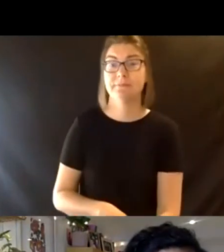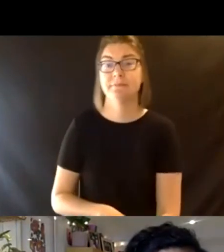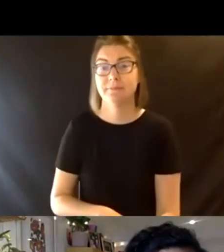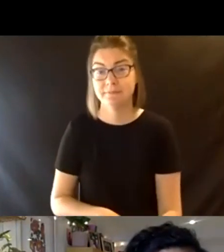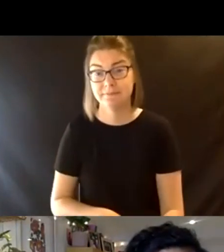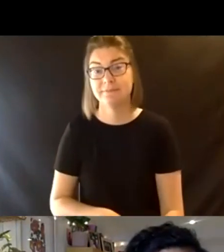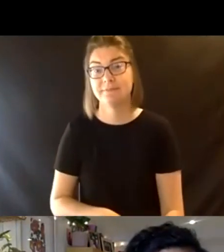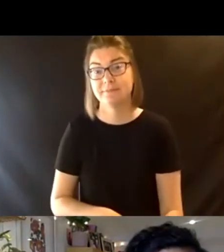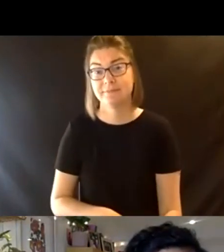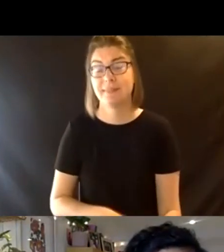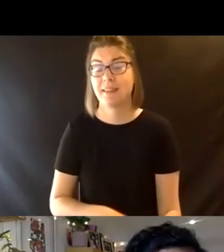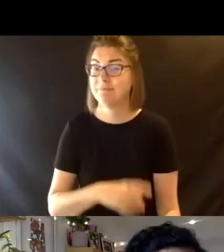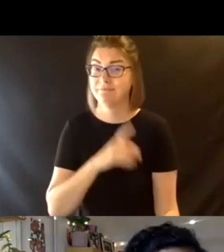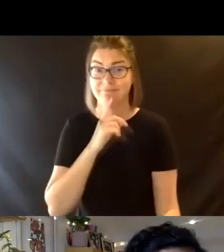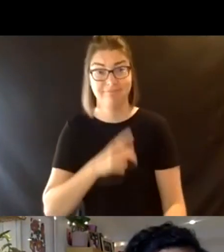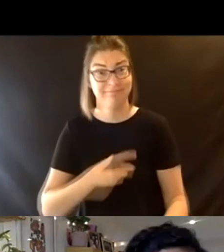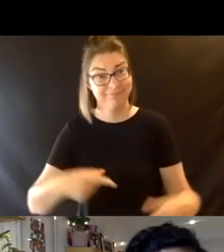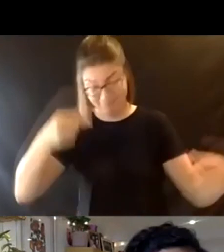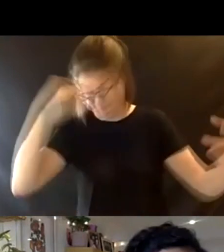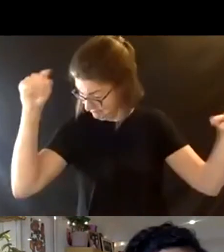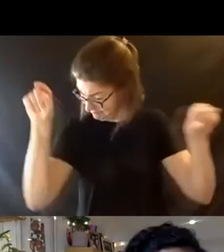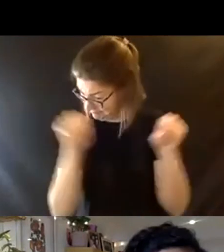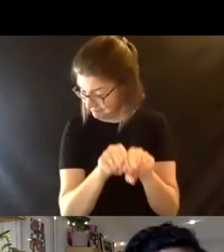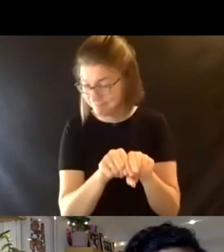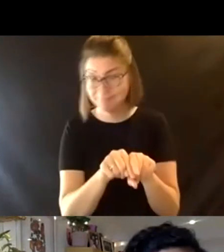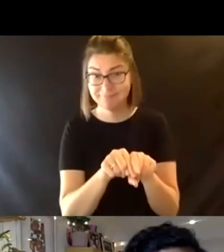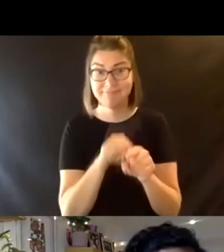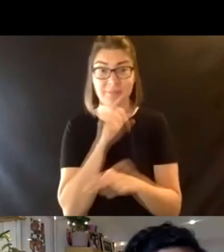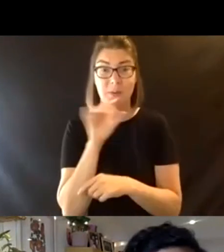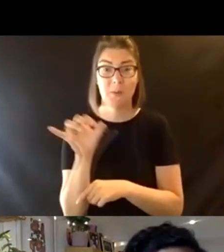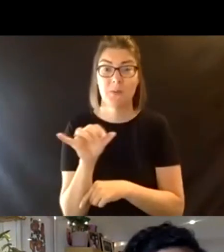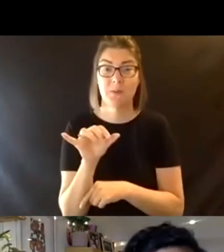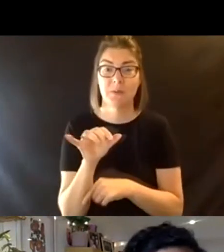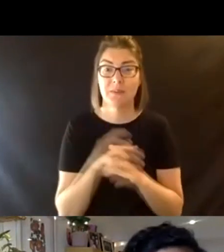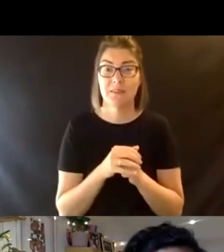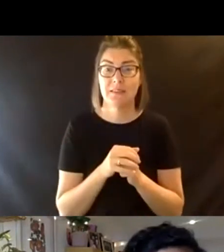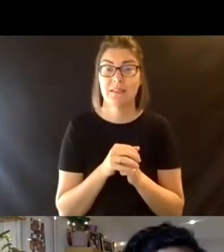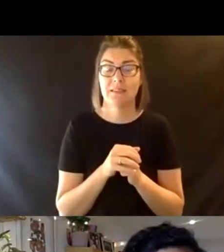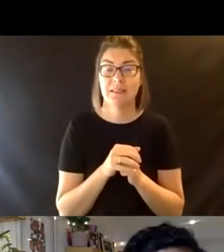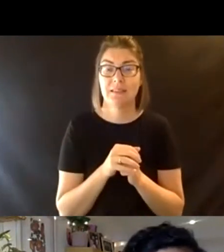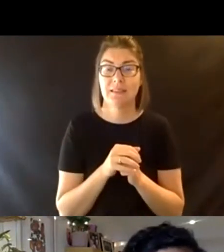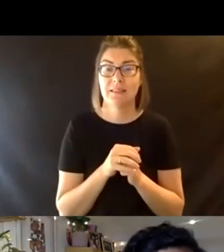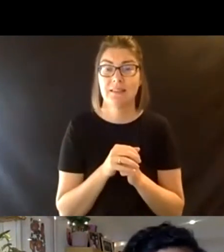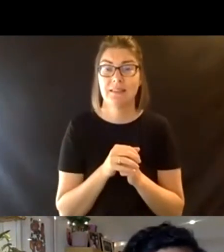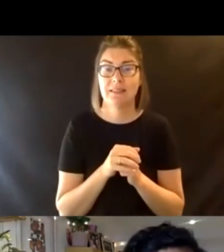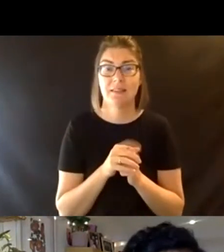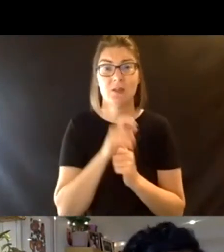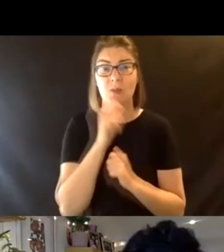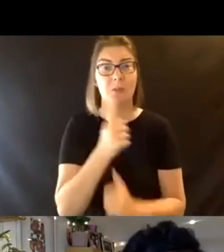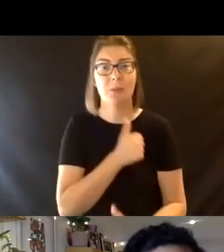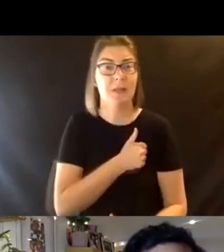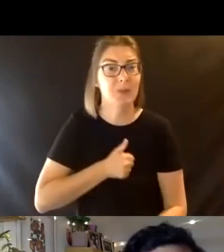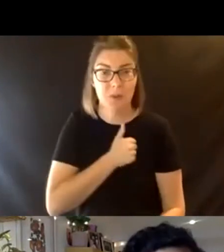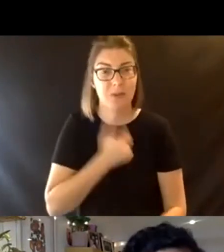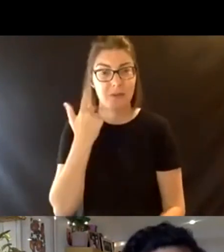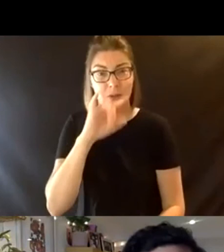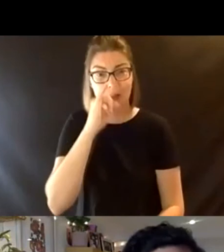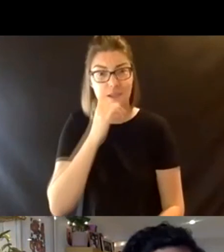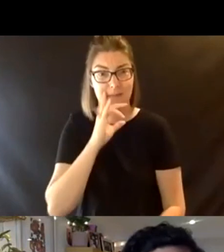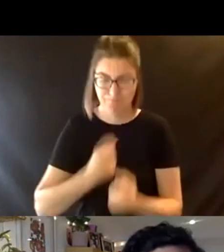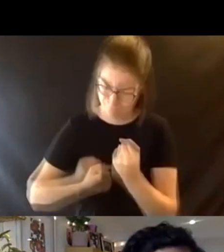I think echoing just what was said already and beyond that, just, you know, be unapologetic for your kid, have their